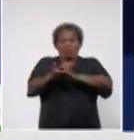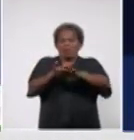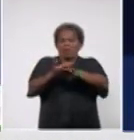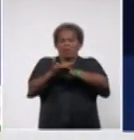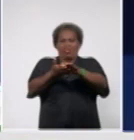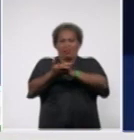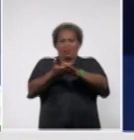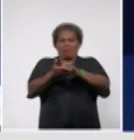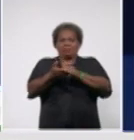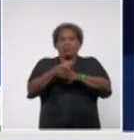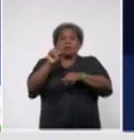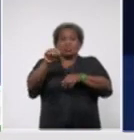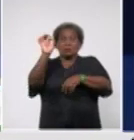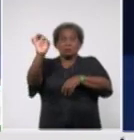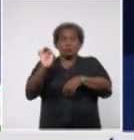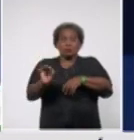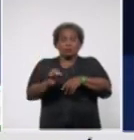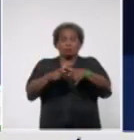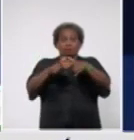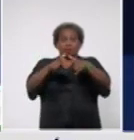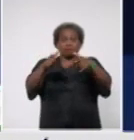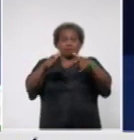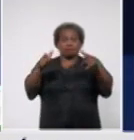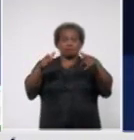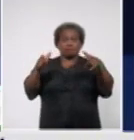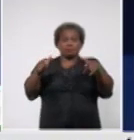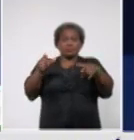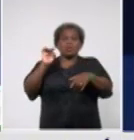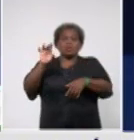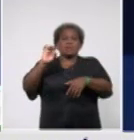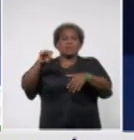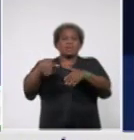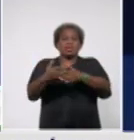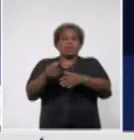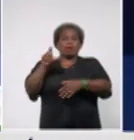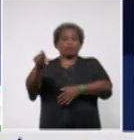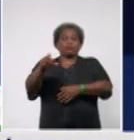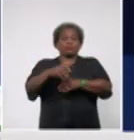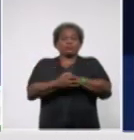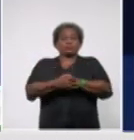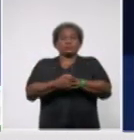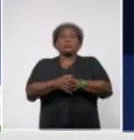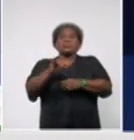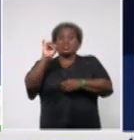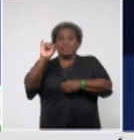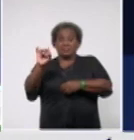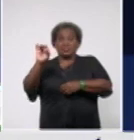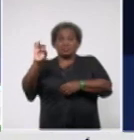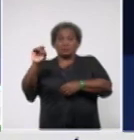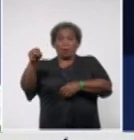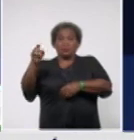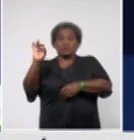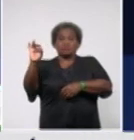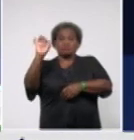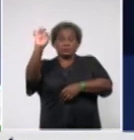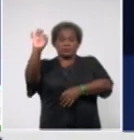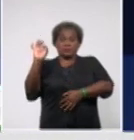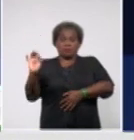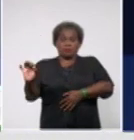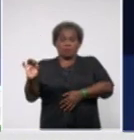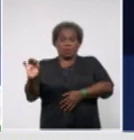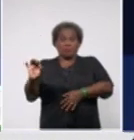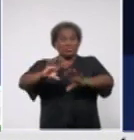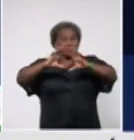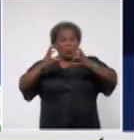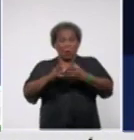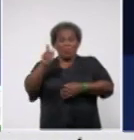the disease. Some studies even claim that asymptomatic patients transmit more